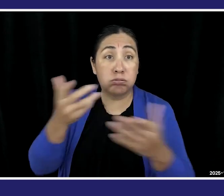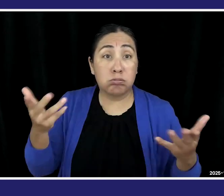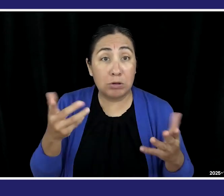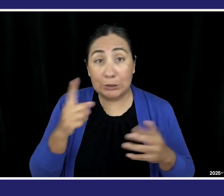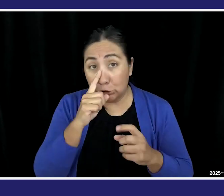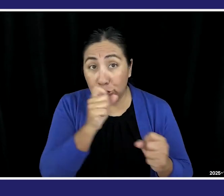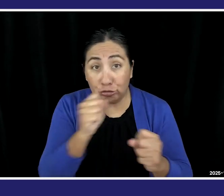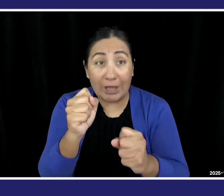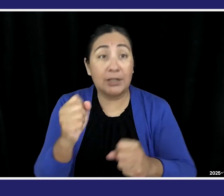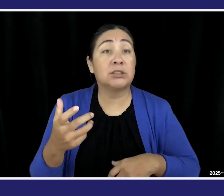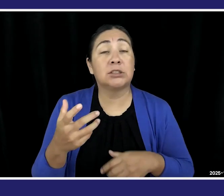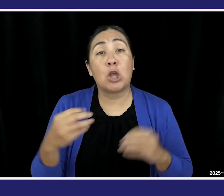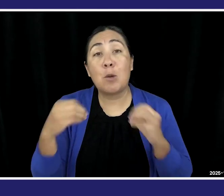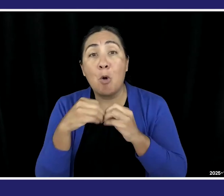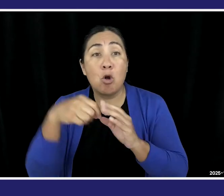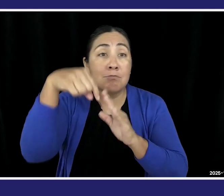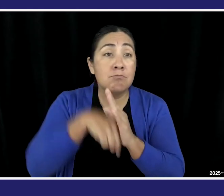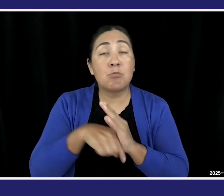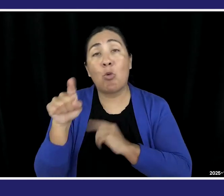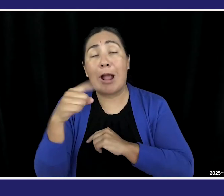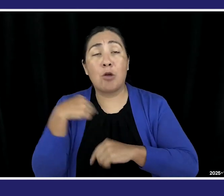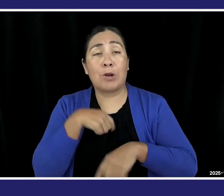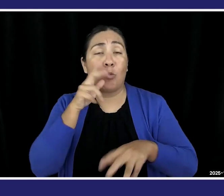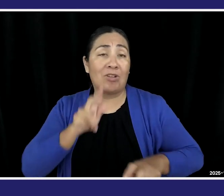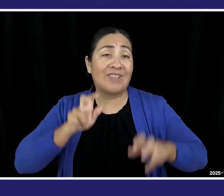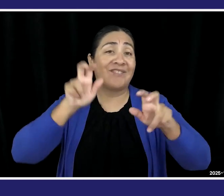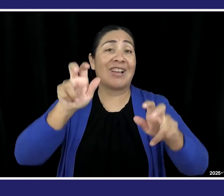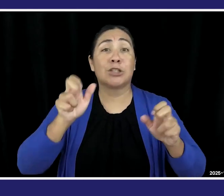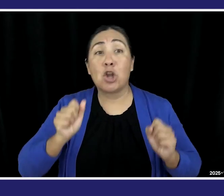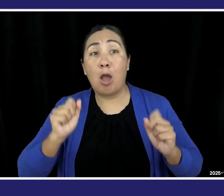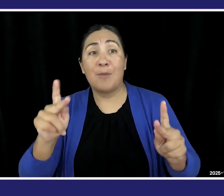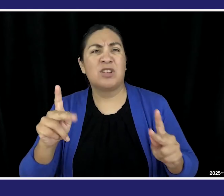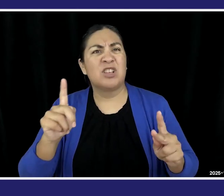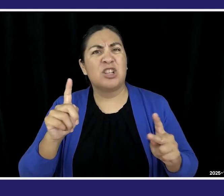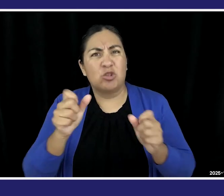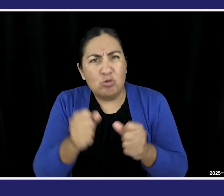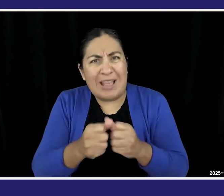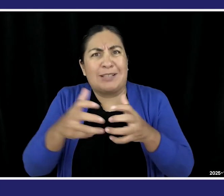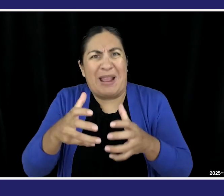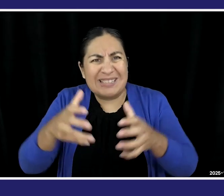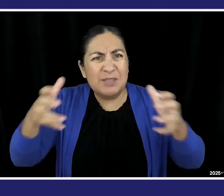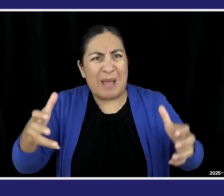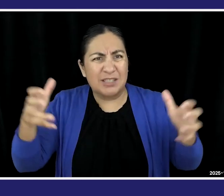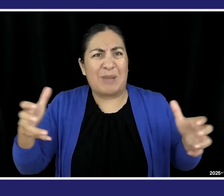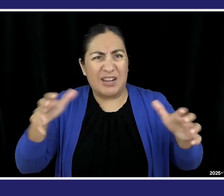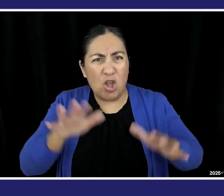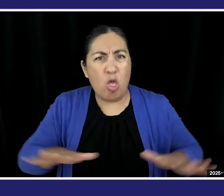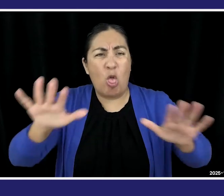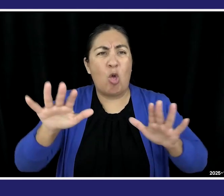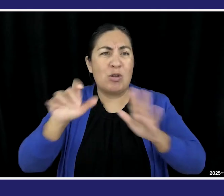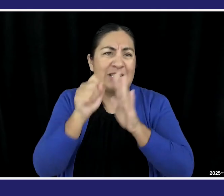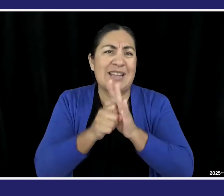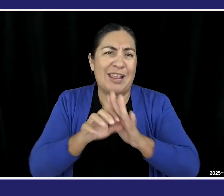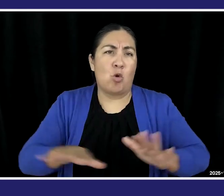in opportunities to expand local reach of these statewide strategies and policies. Next